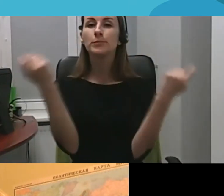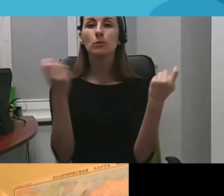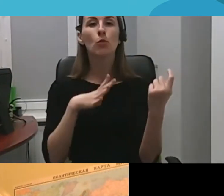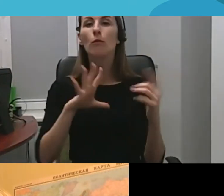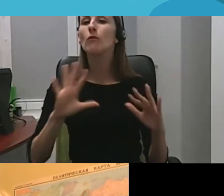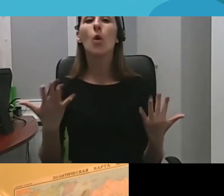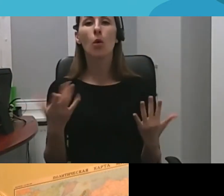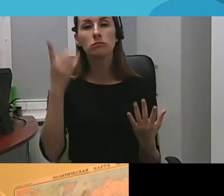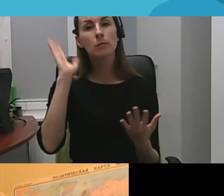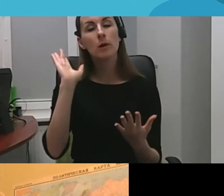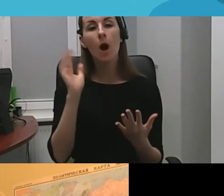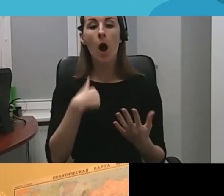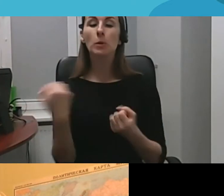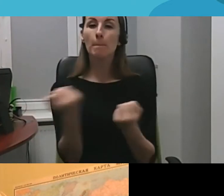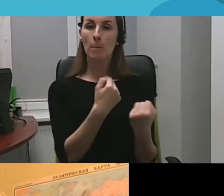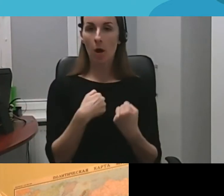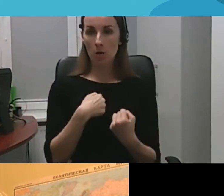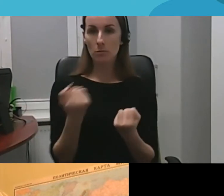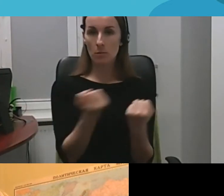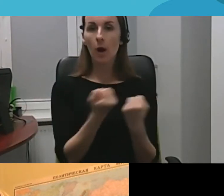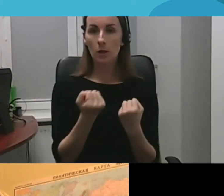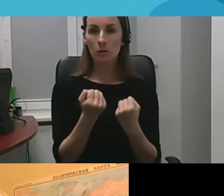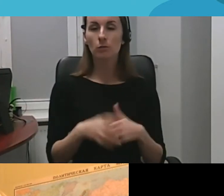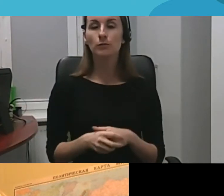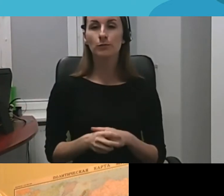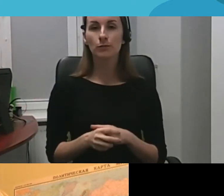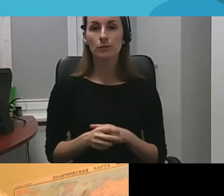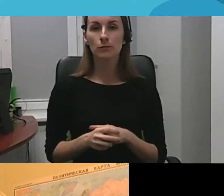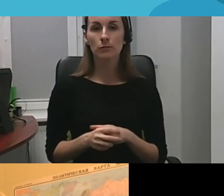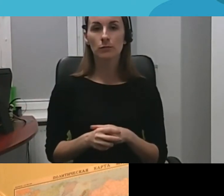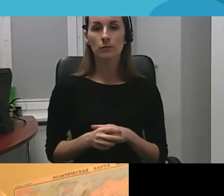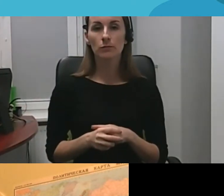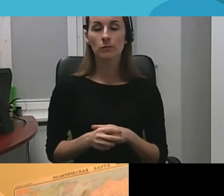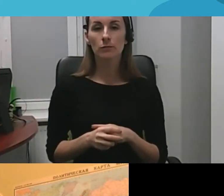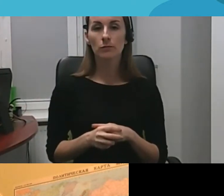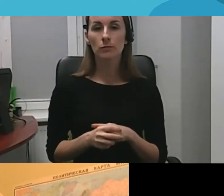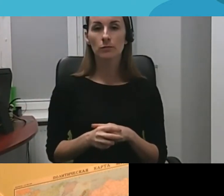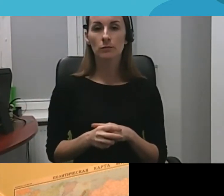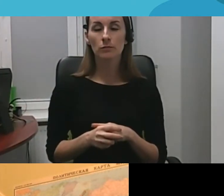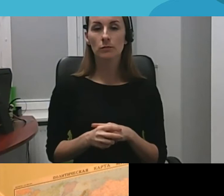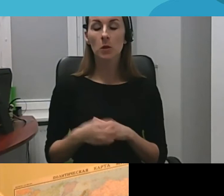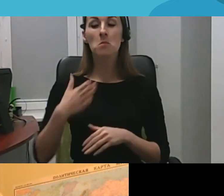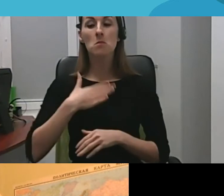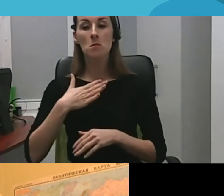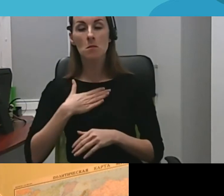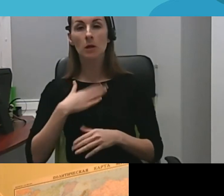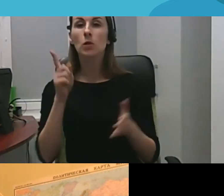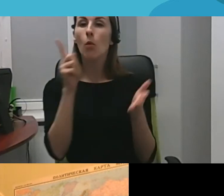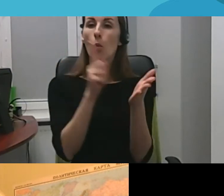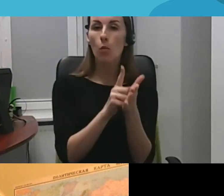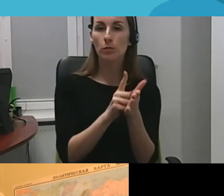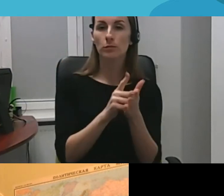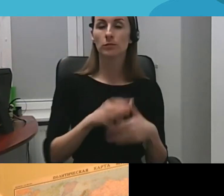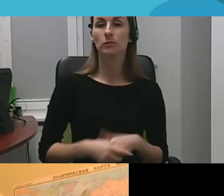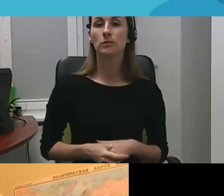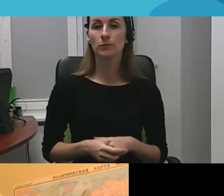some of my expertise, because we have more or less legislation. Of course, it's not perfect, but it is